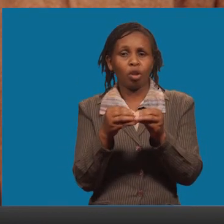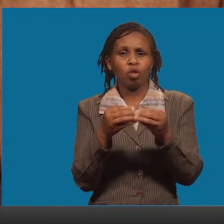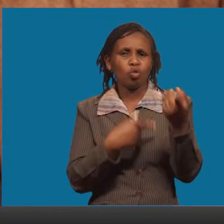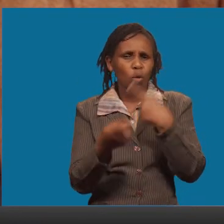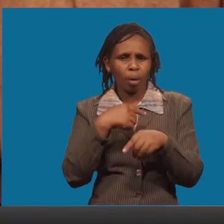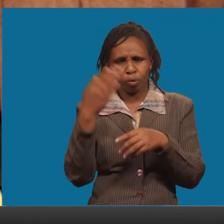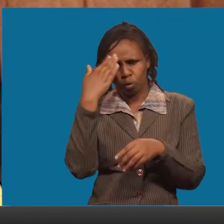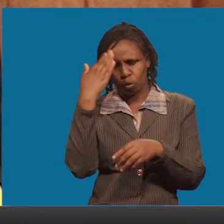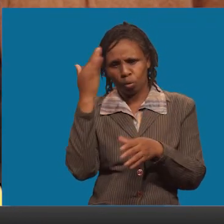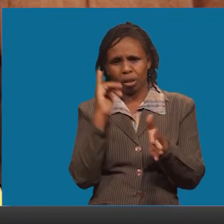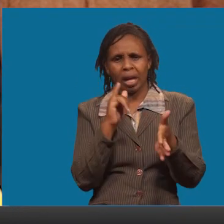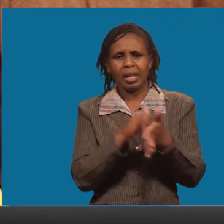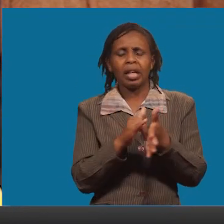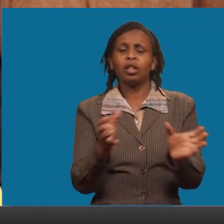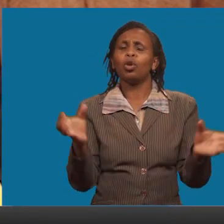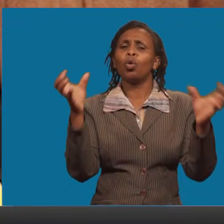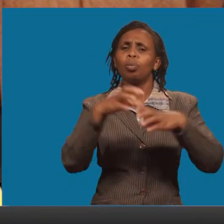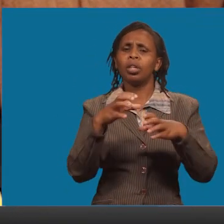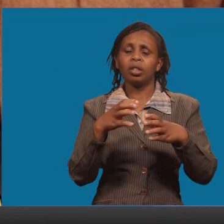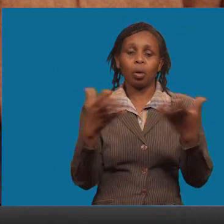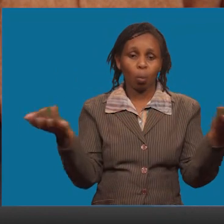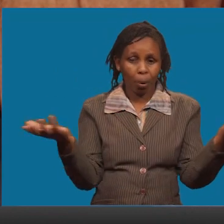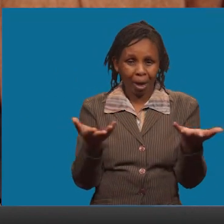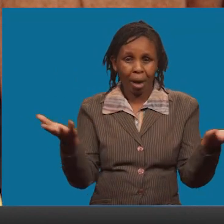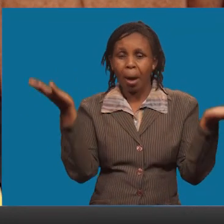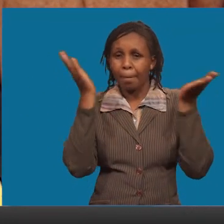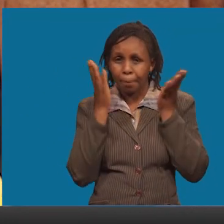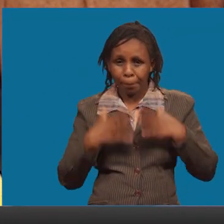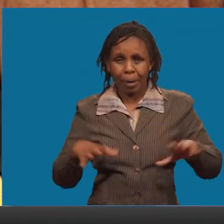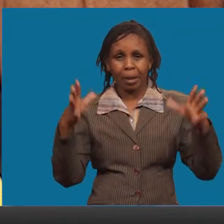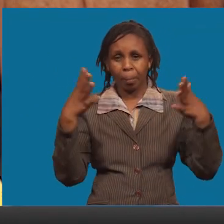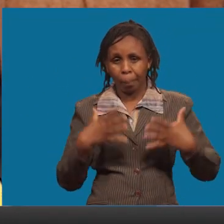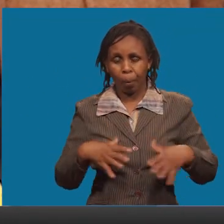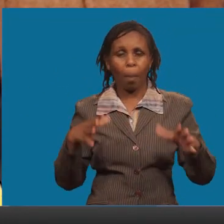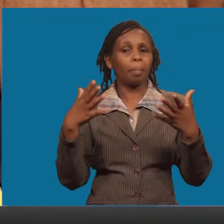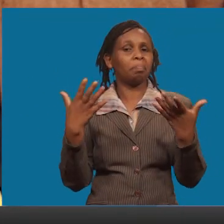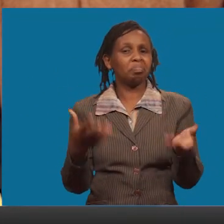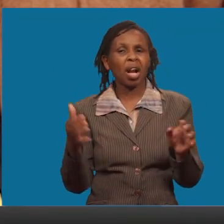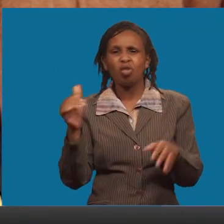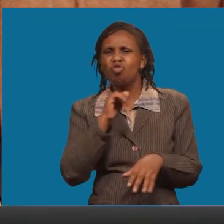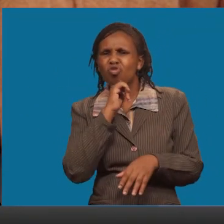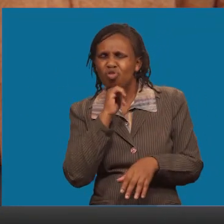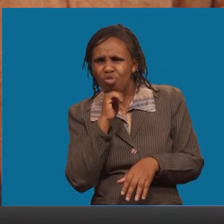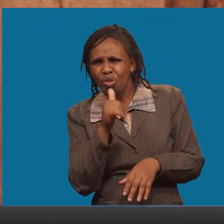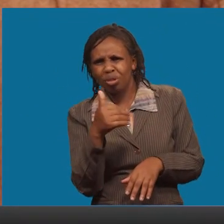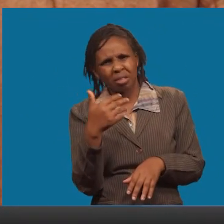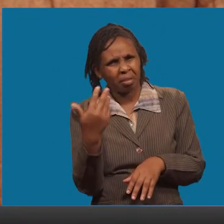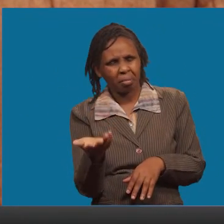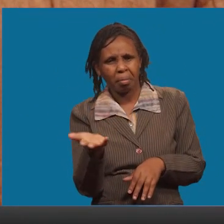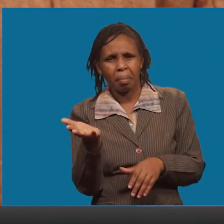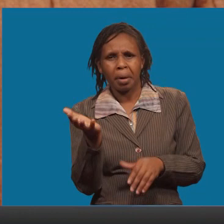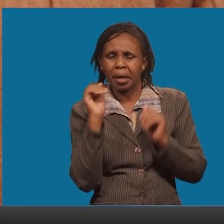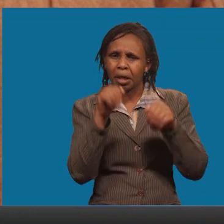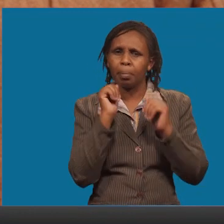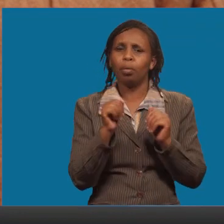and we are in a community where people are not very much able to